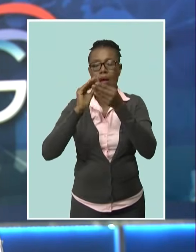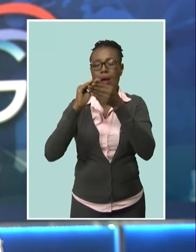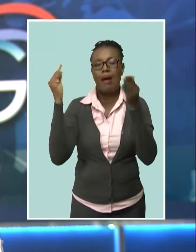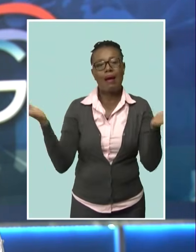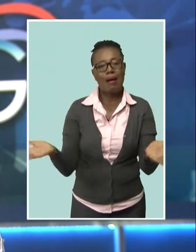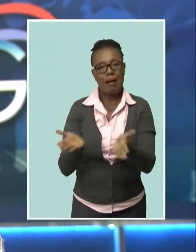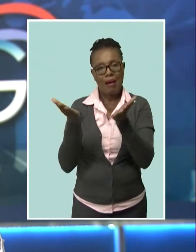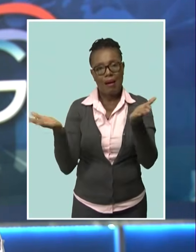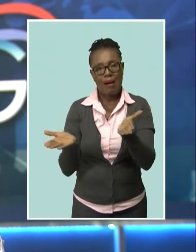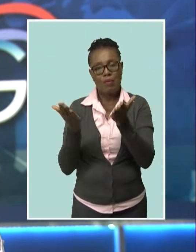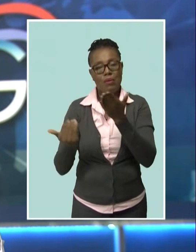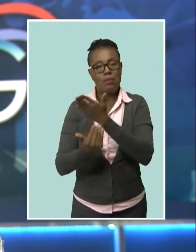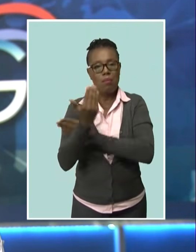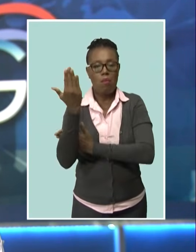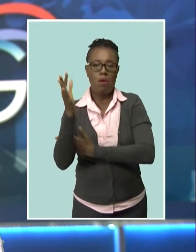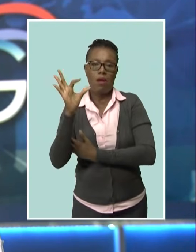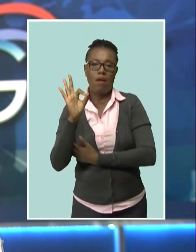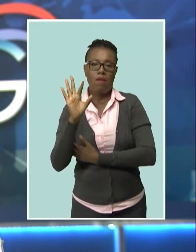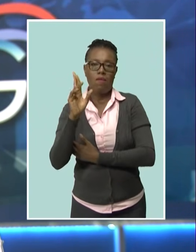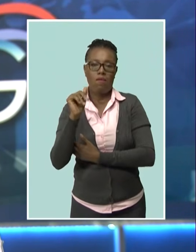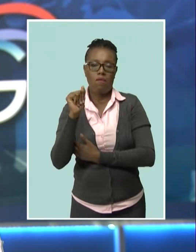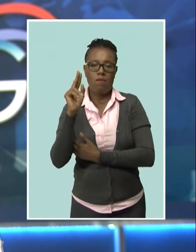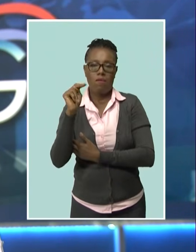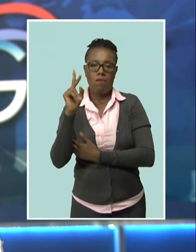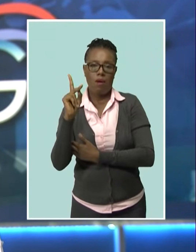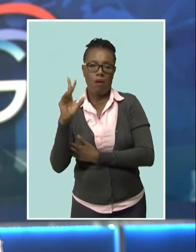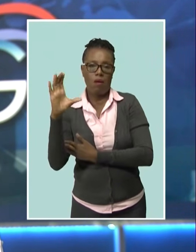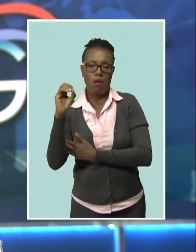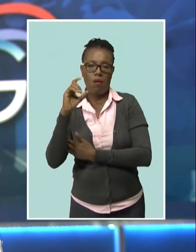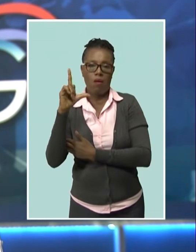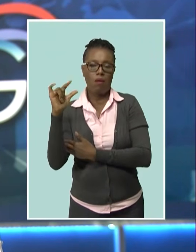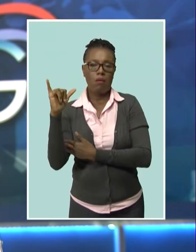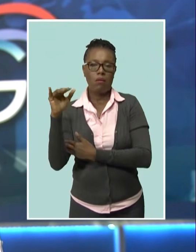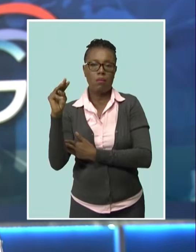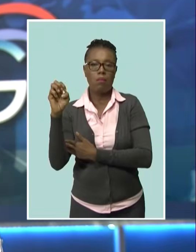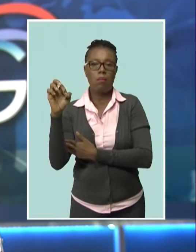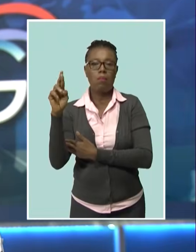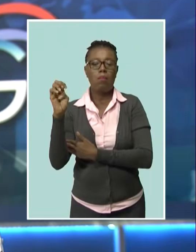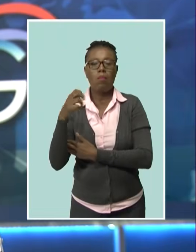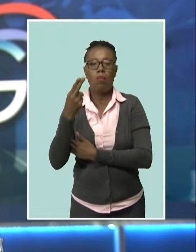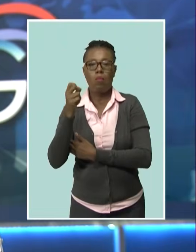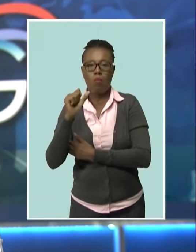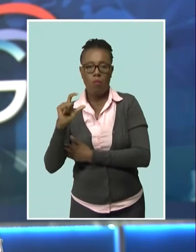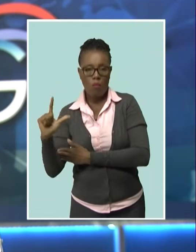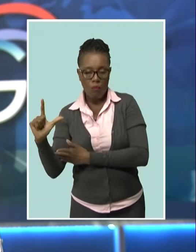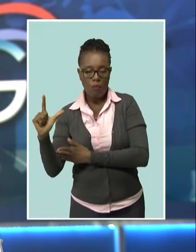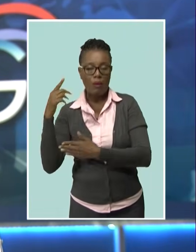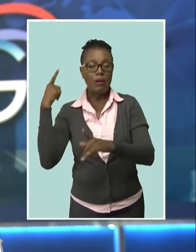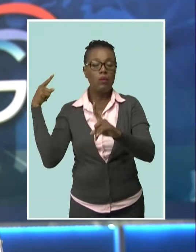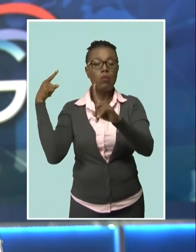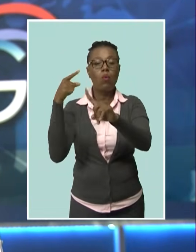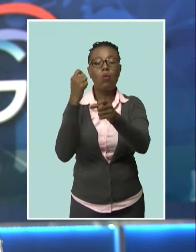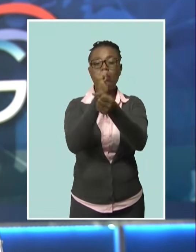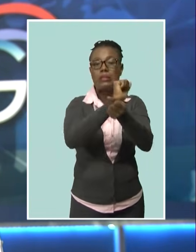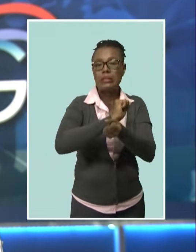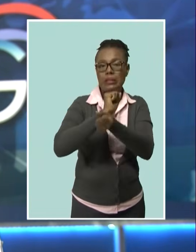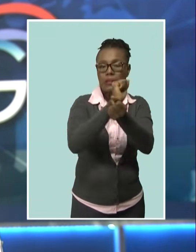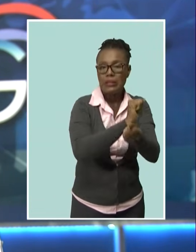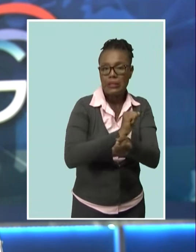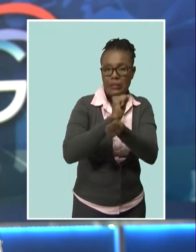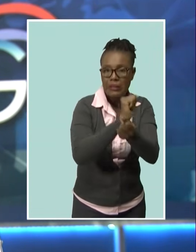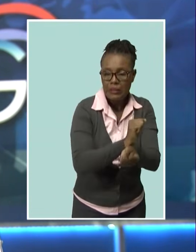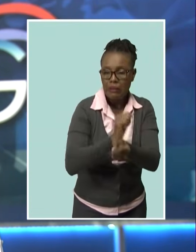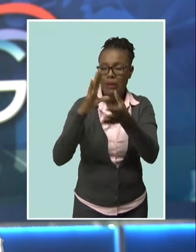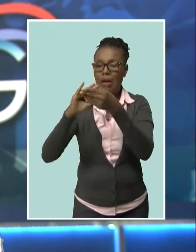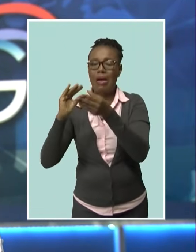this report, the event put the spotlight on the lasting legacy of slavery, with officials stressing that its scars are